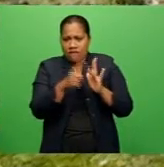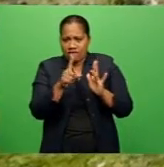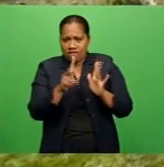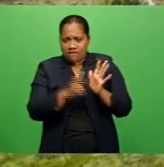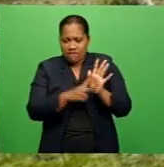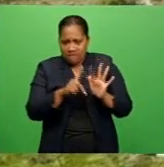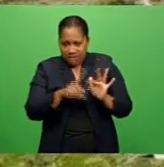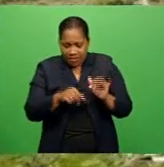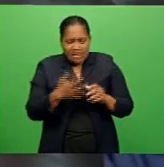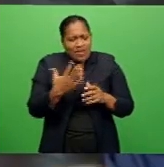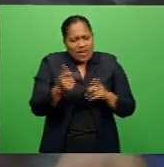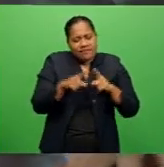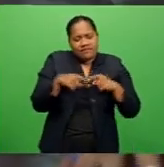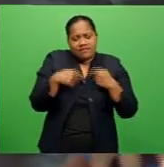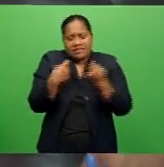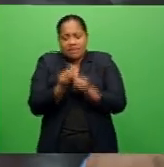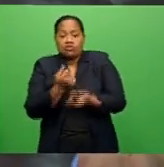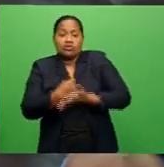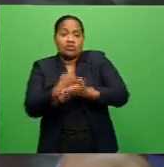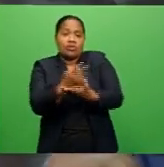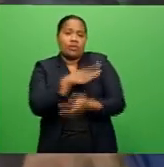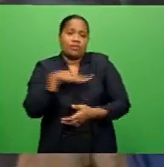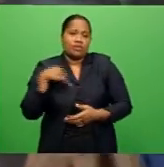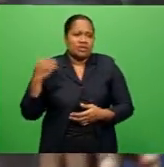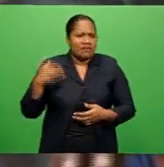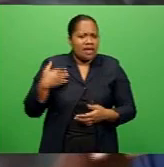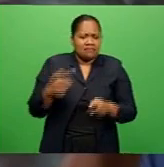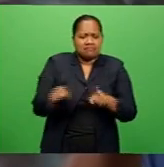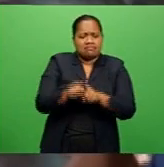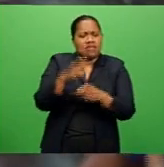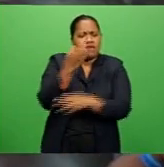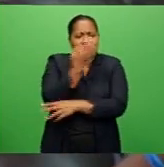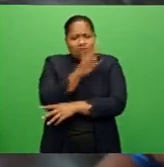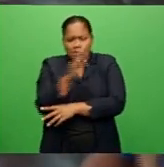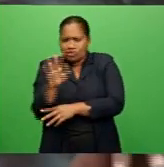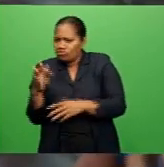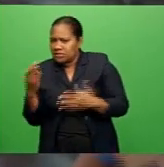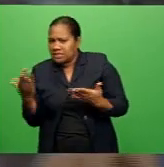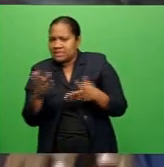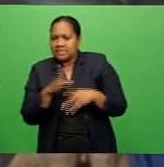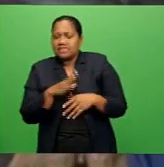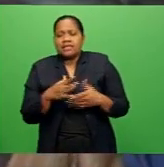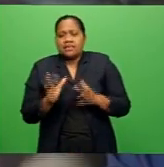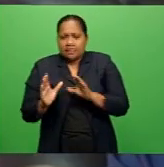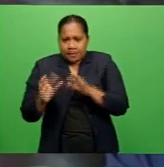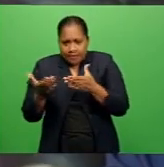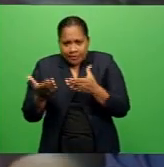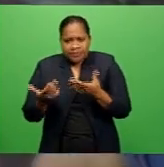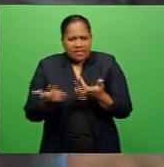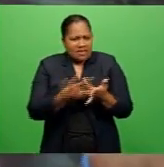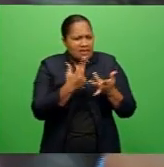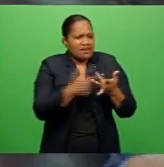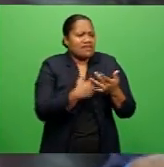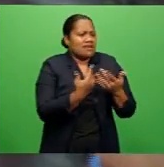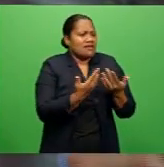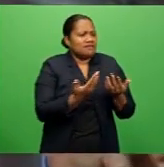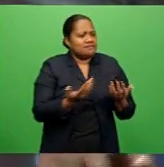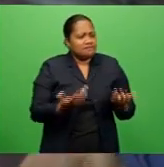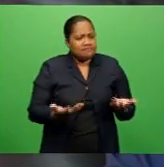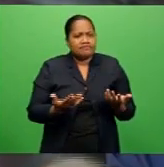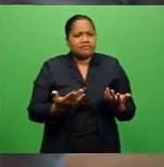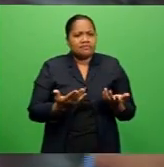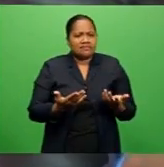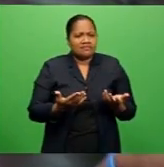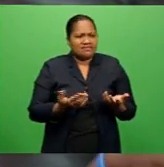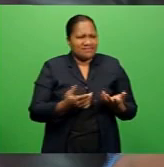to support the Ministry of Health, like forestry and other manpower that will do the